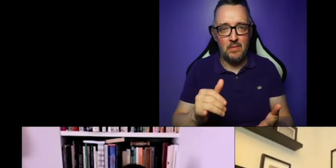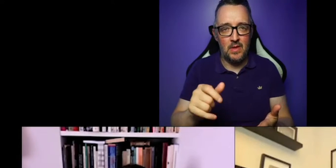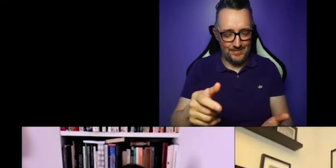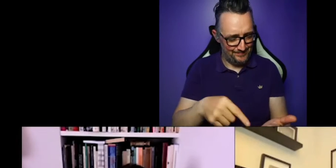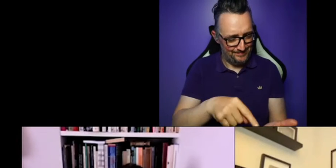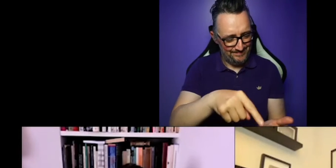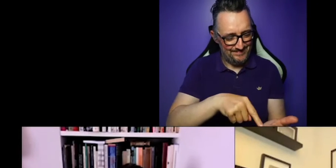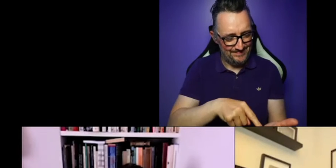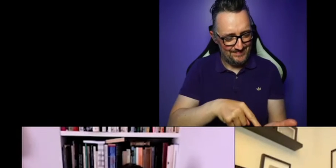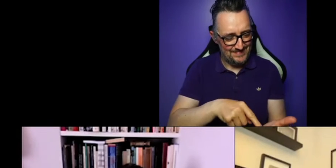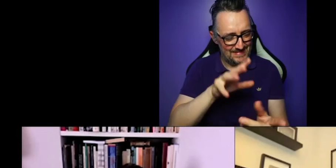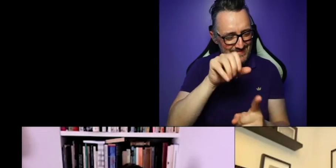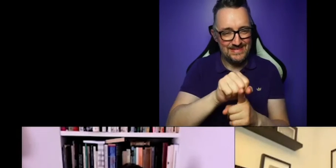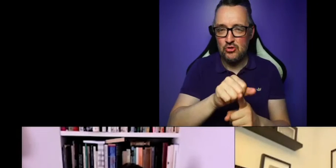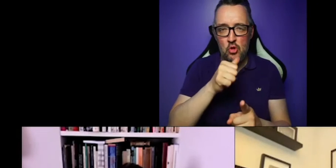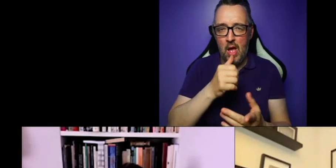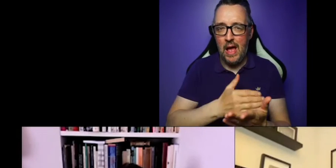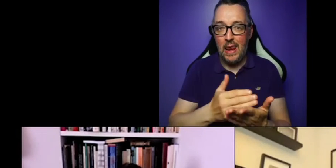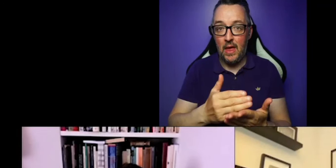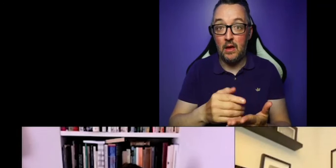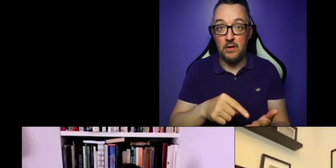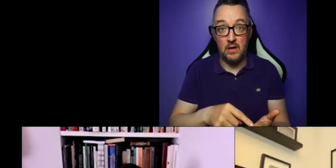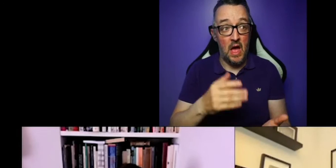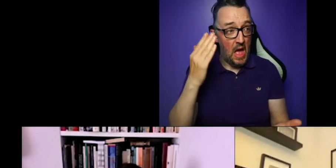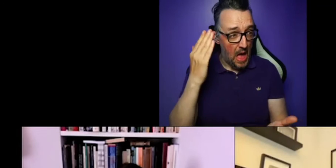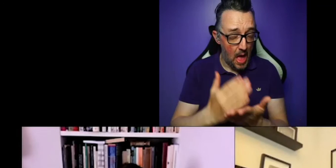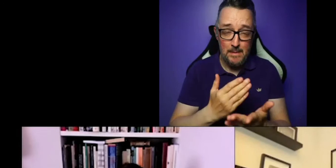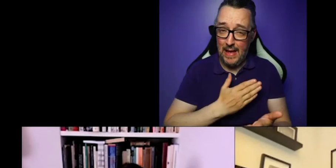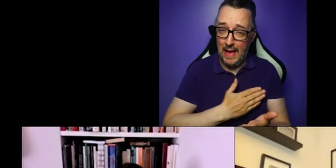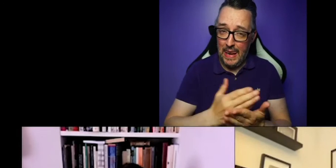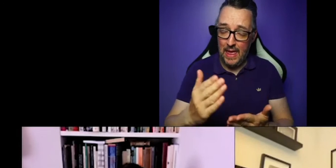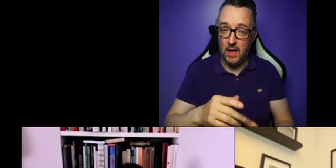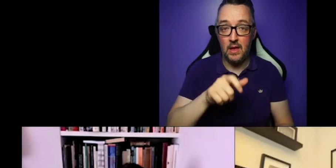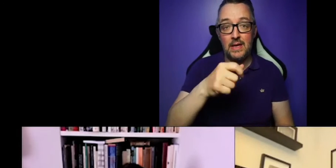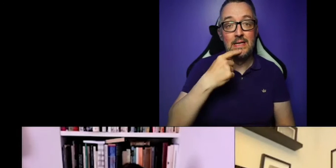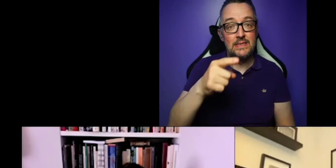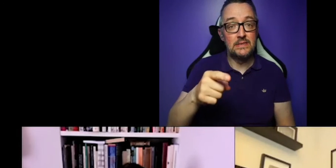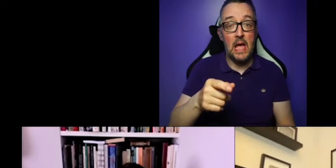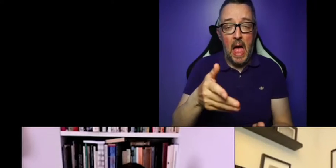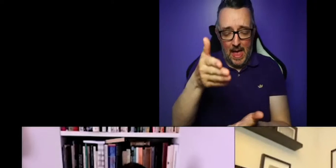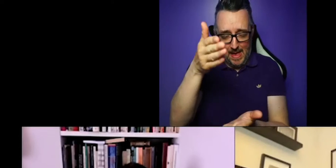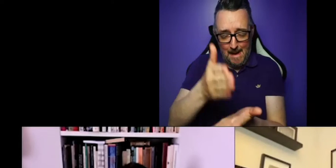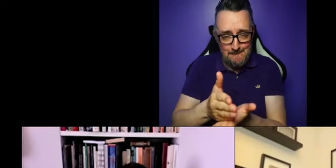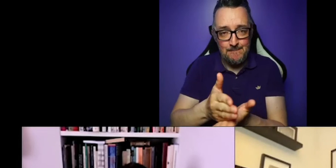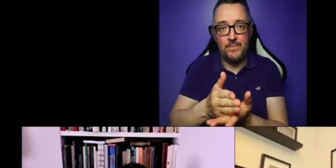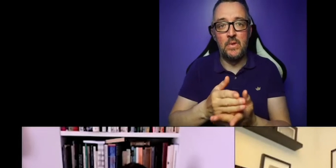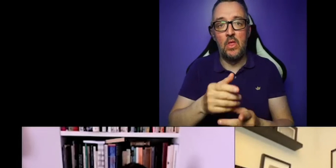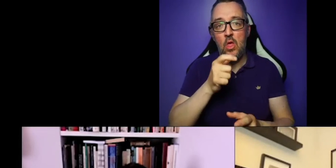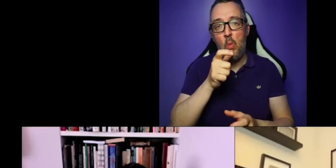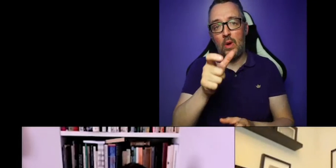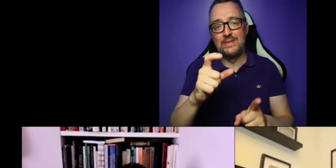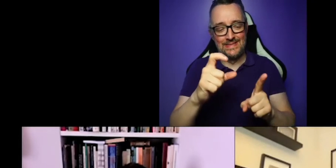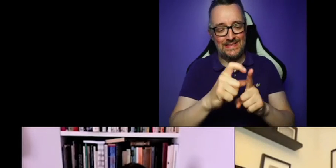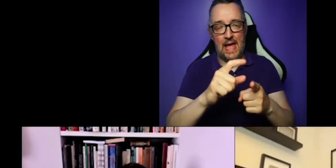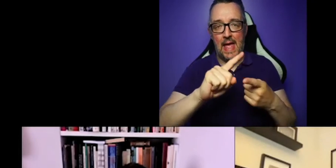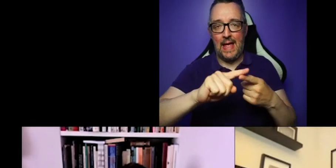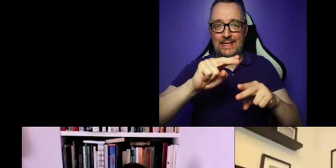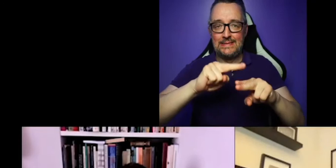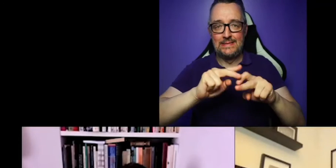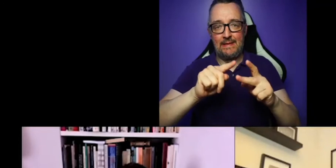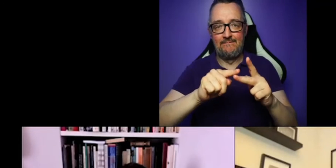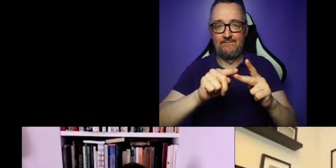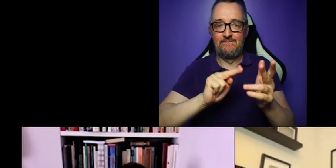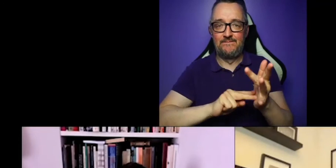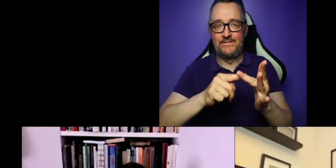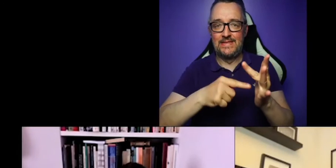not clear. It might not be clear, but it was incredibly clear. And she just used the word definitively. Mm. And that